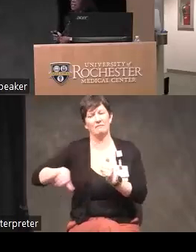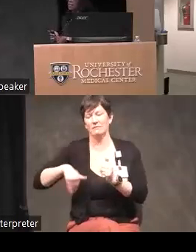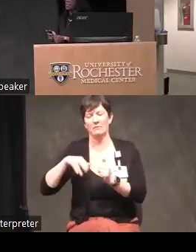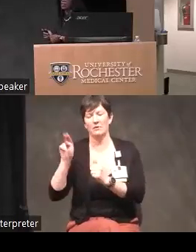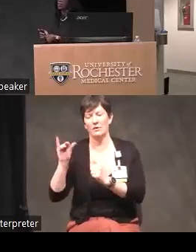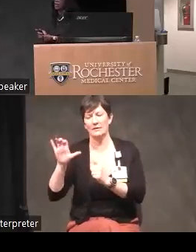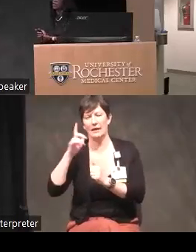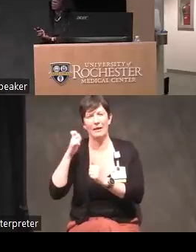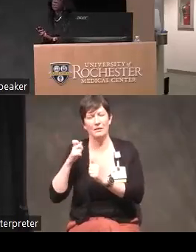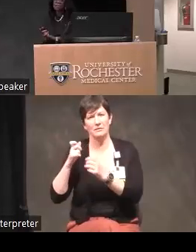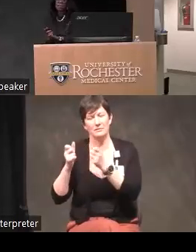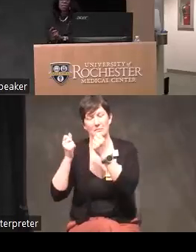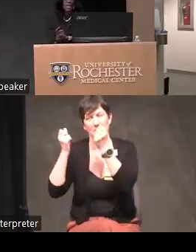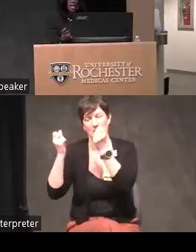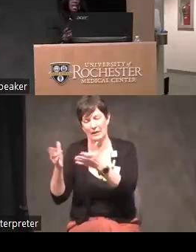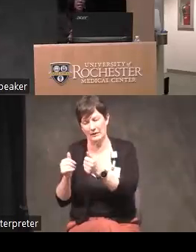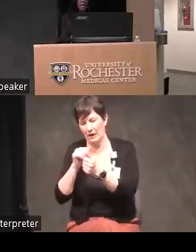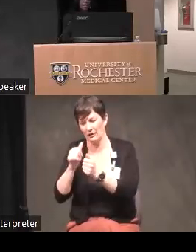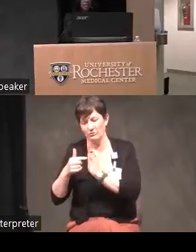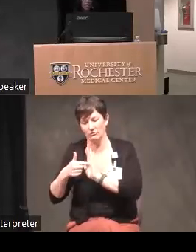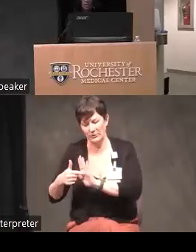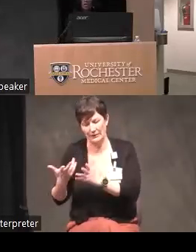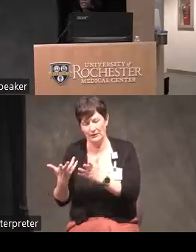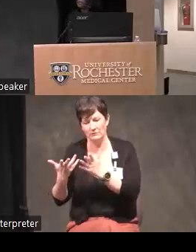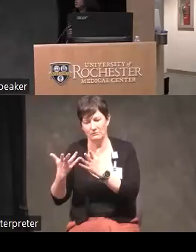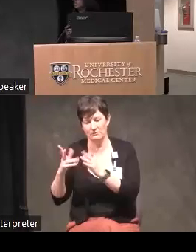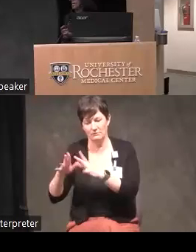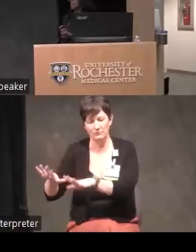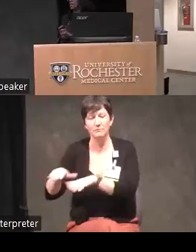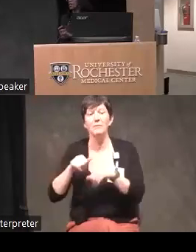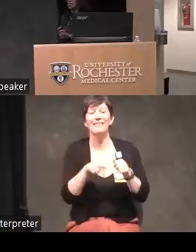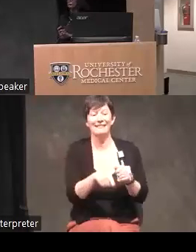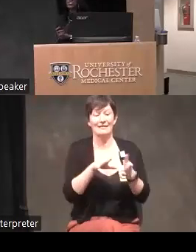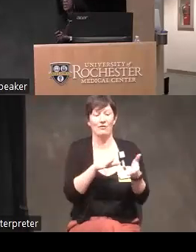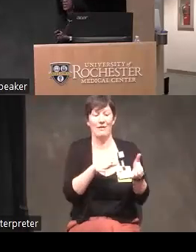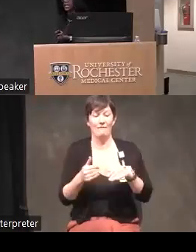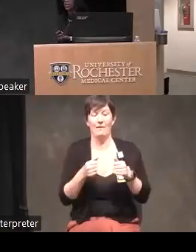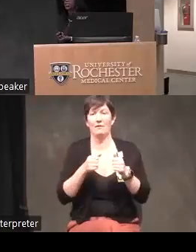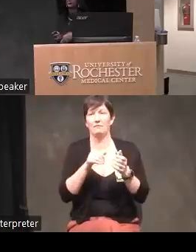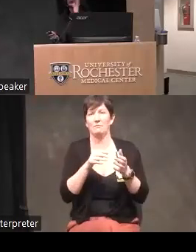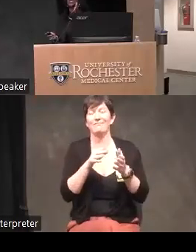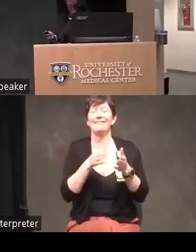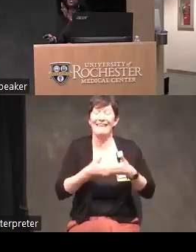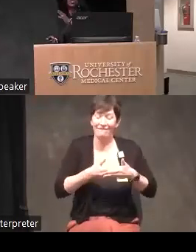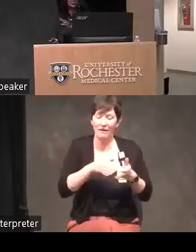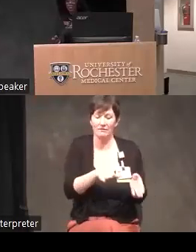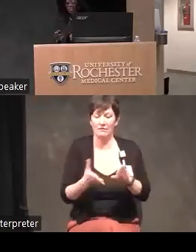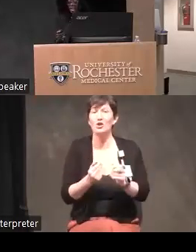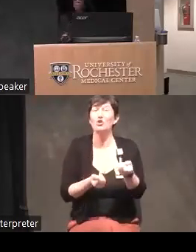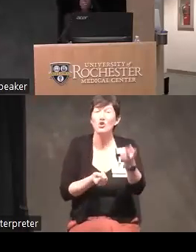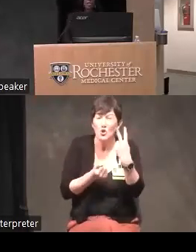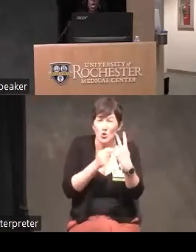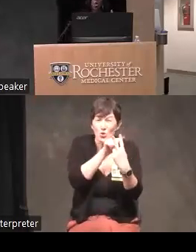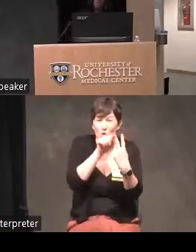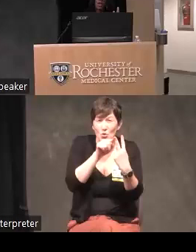high population of underrepresented minorities, and infant mortality. Just two indicators. We could do the